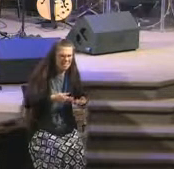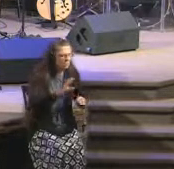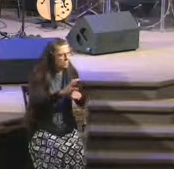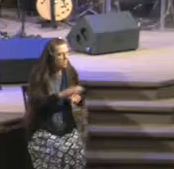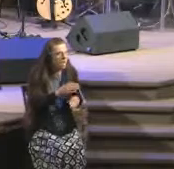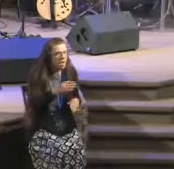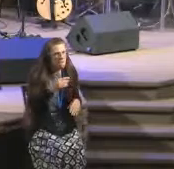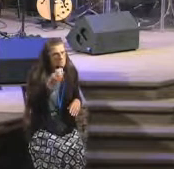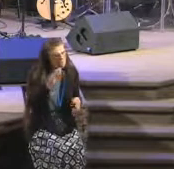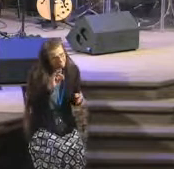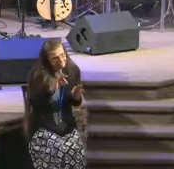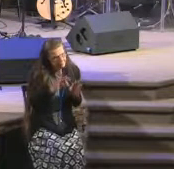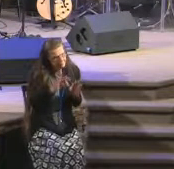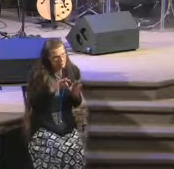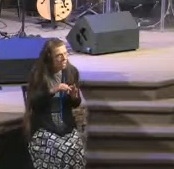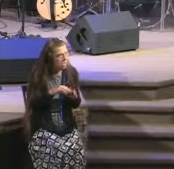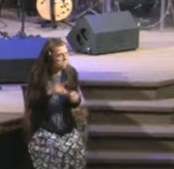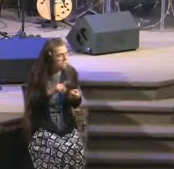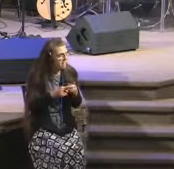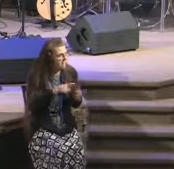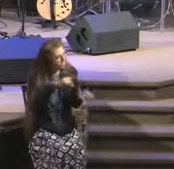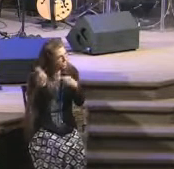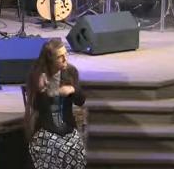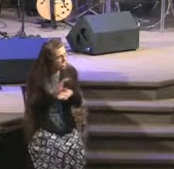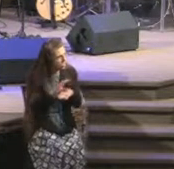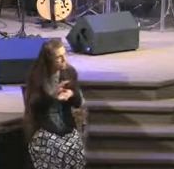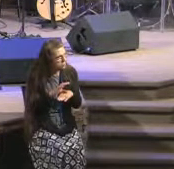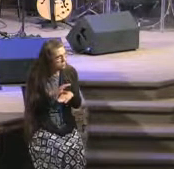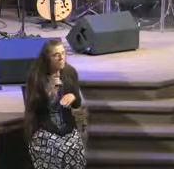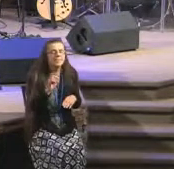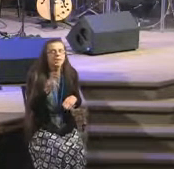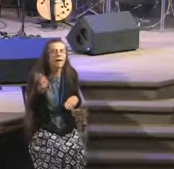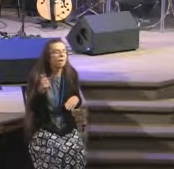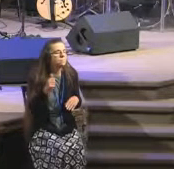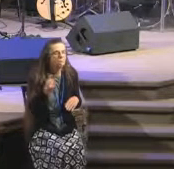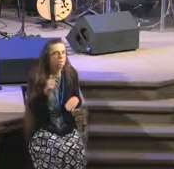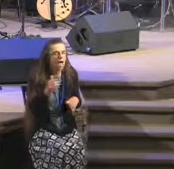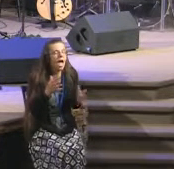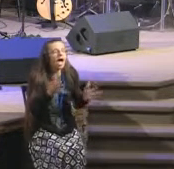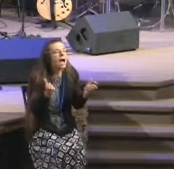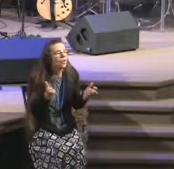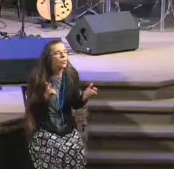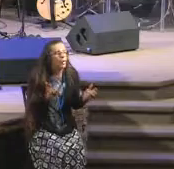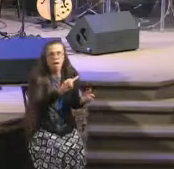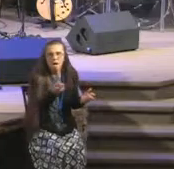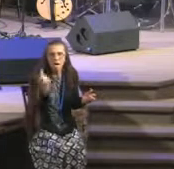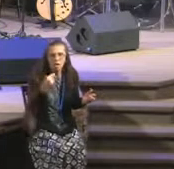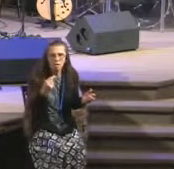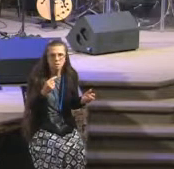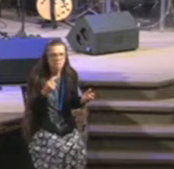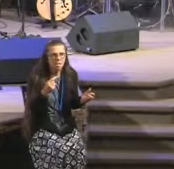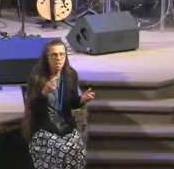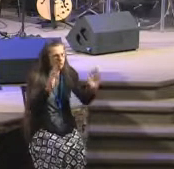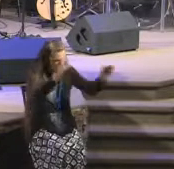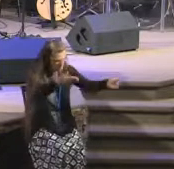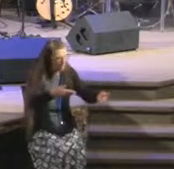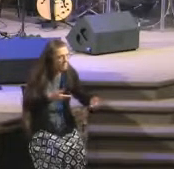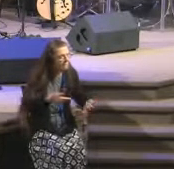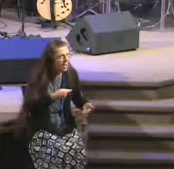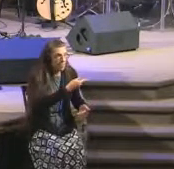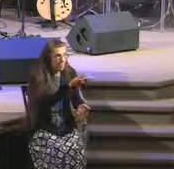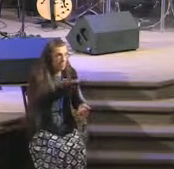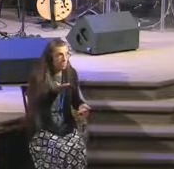go to another church. That's all right. If they go to another church, that's fine. I want us to be intentional to invite